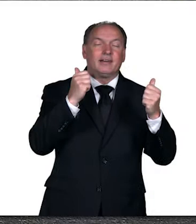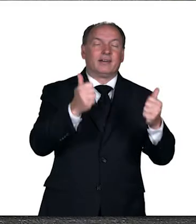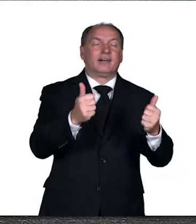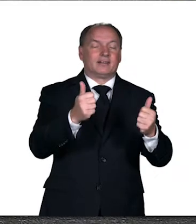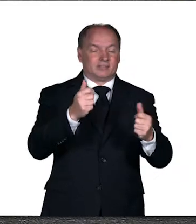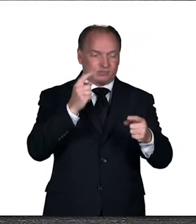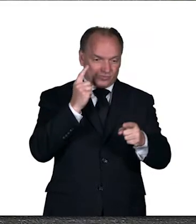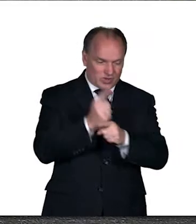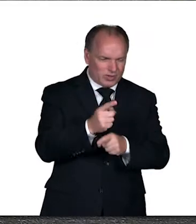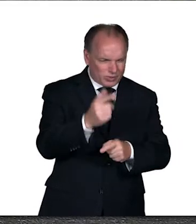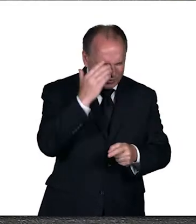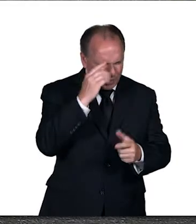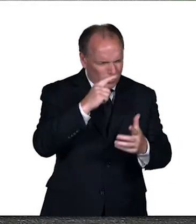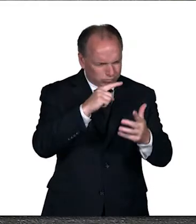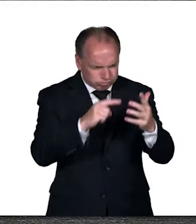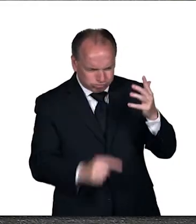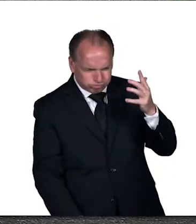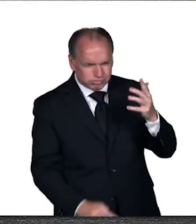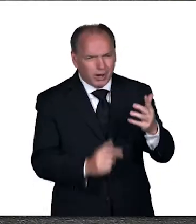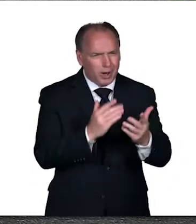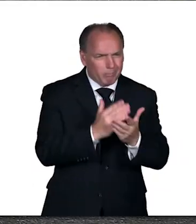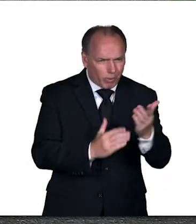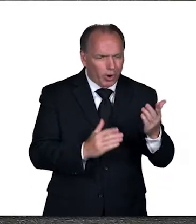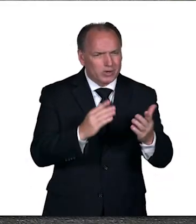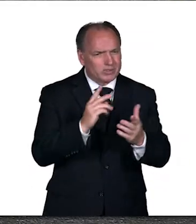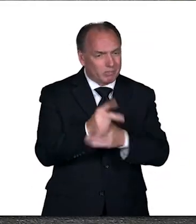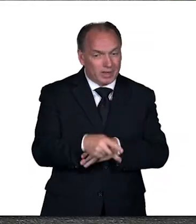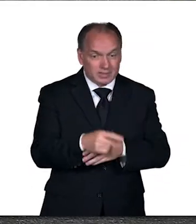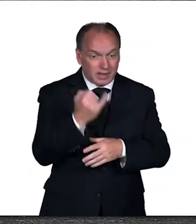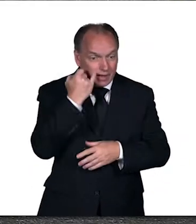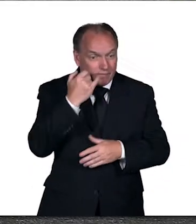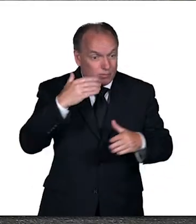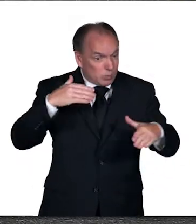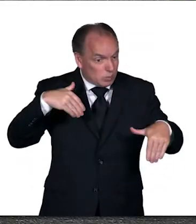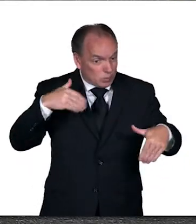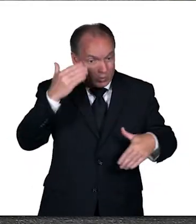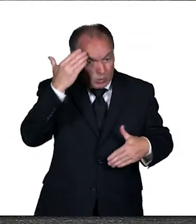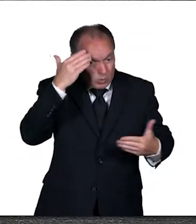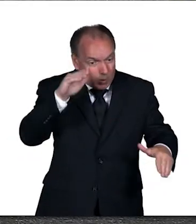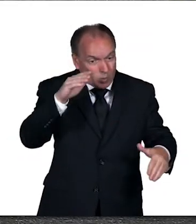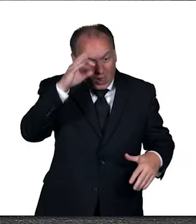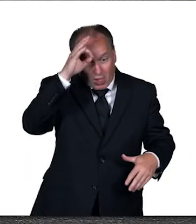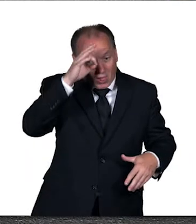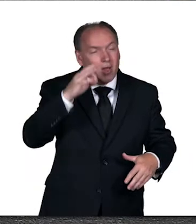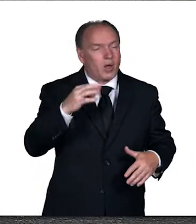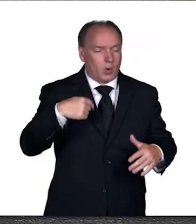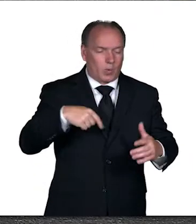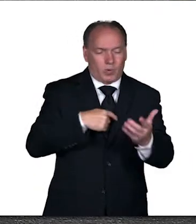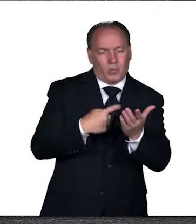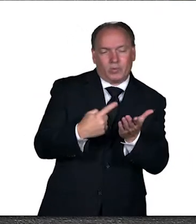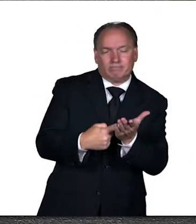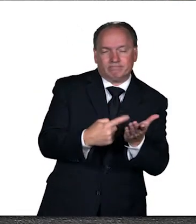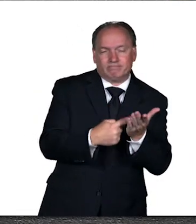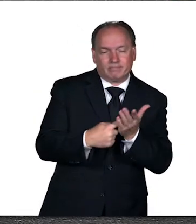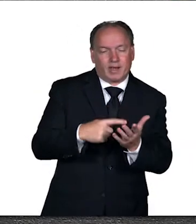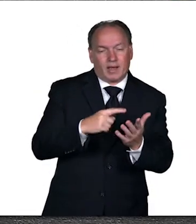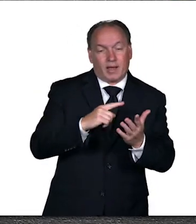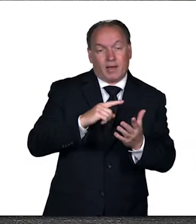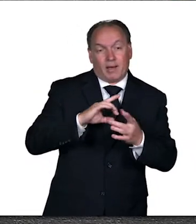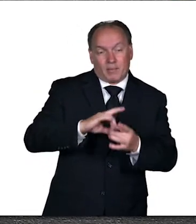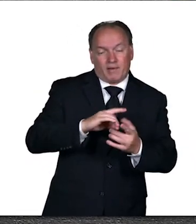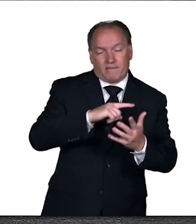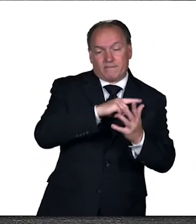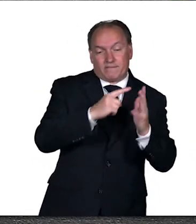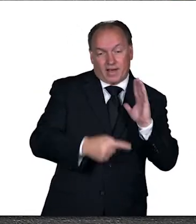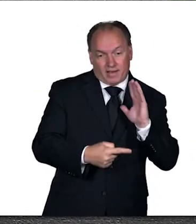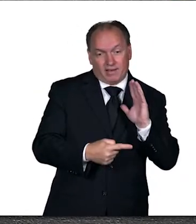oh my goodness, y'all know so many parts of plants. And if you don't know any parts of plants, that's okay. We are going to talk about the 5 main parts